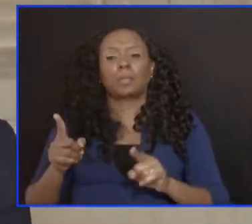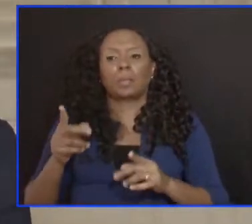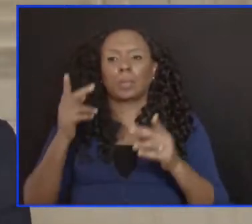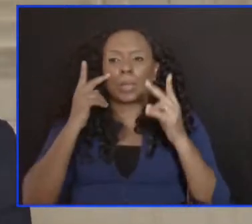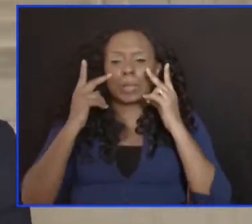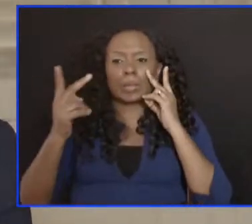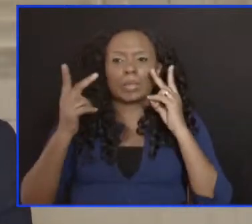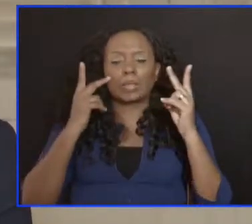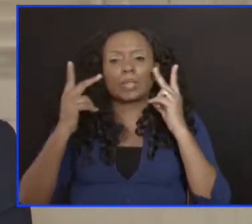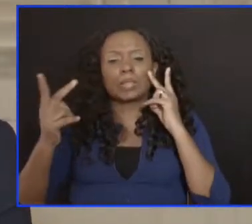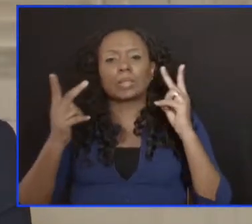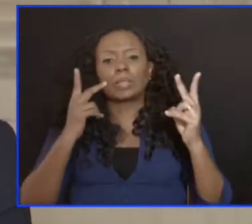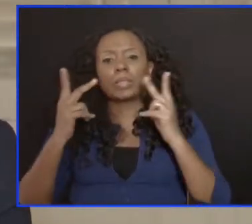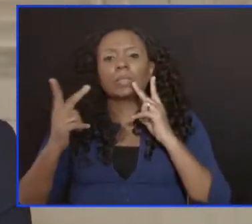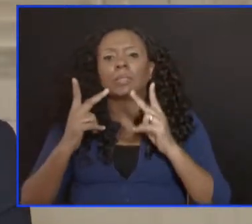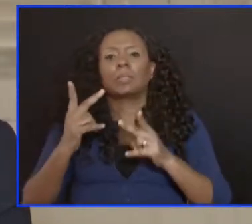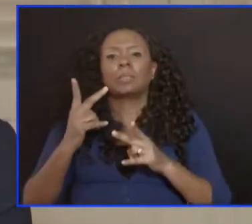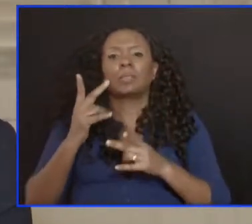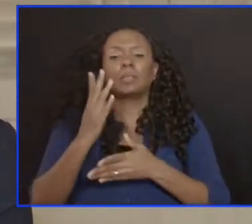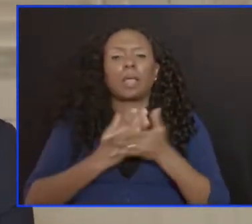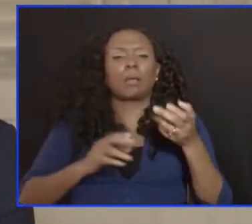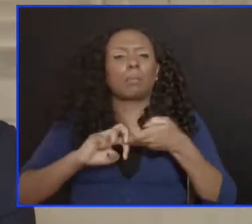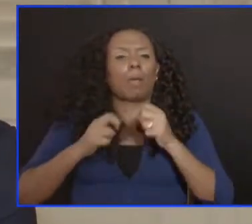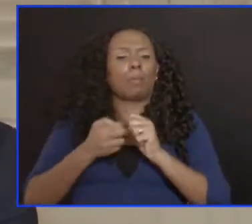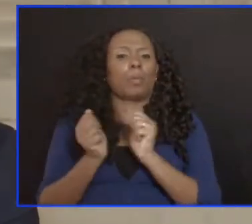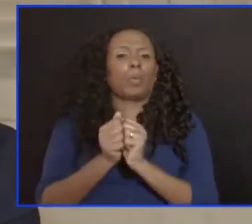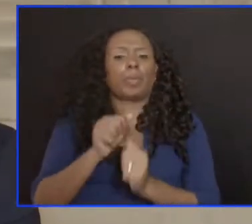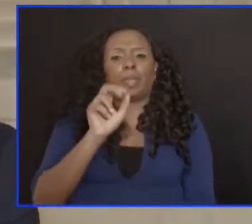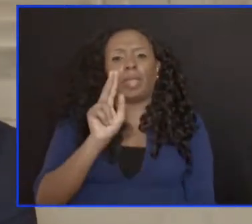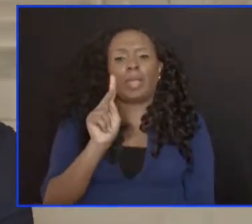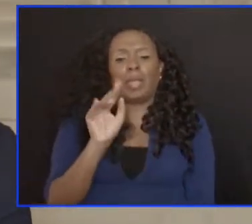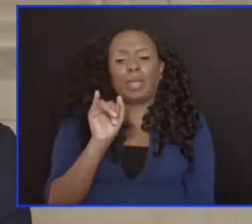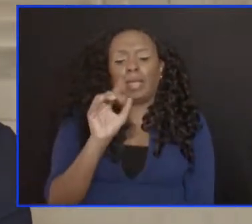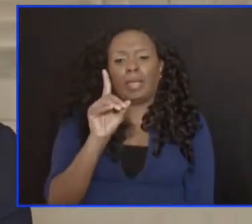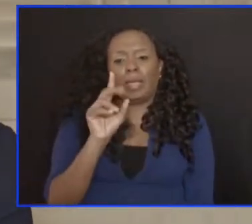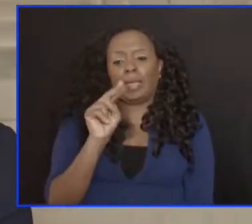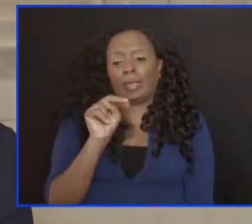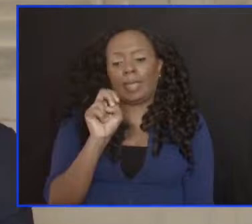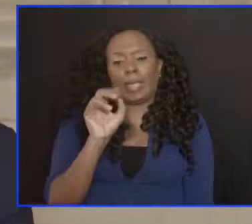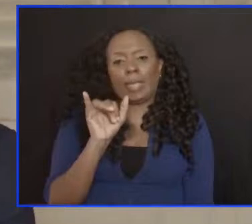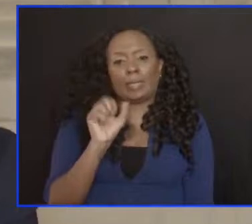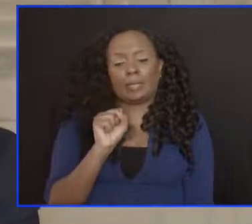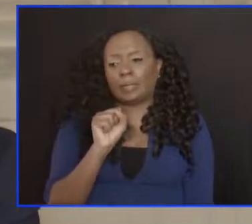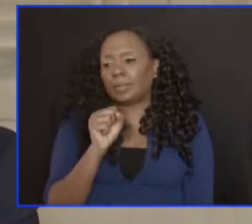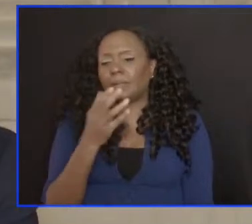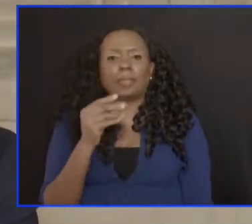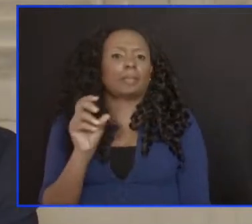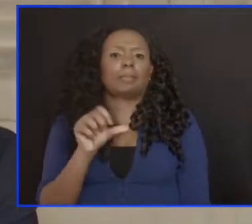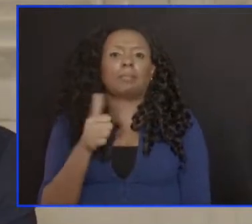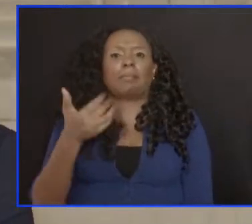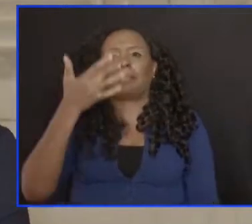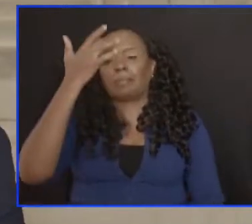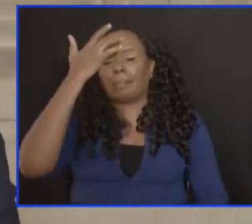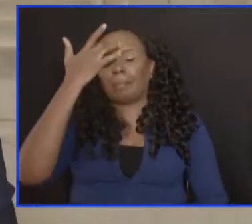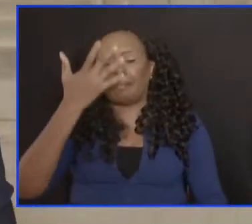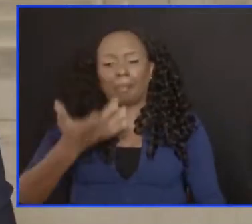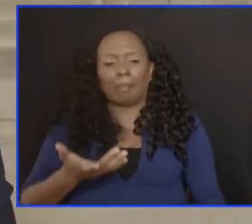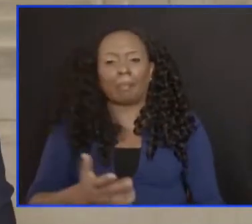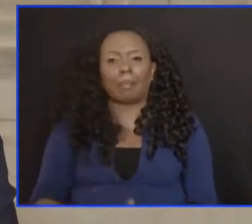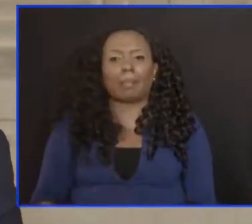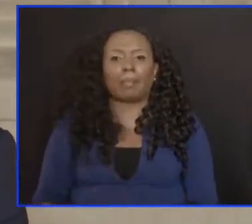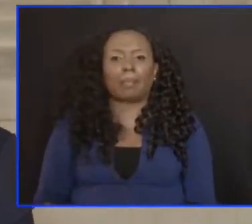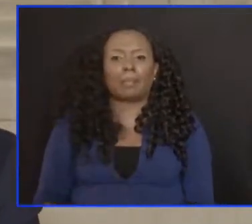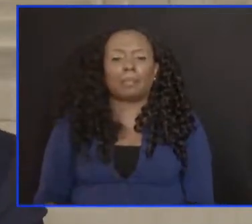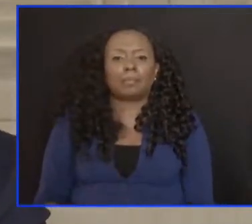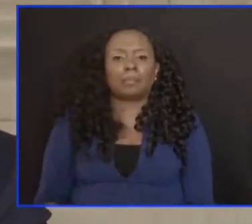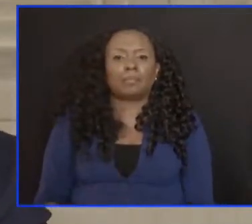of kidney impairment. But we're also seeing it with some electrolyte abnormalities, like sodium might be low, etc. I'm going into too much medical